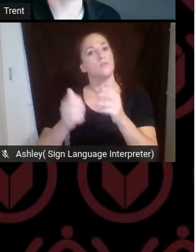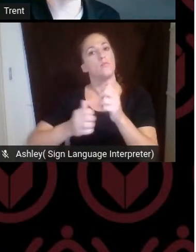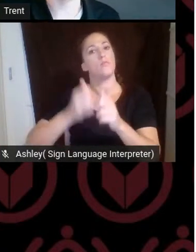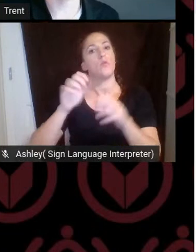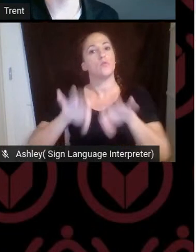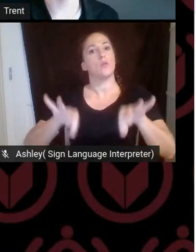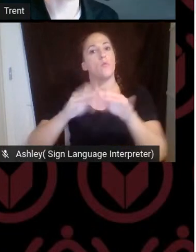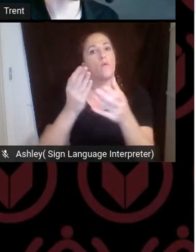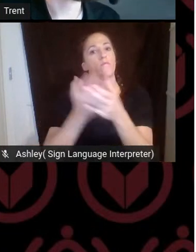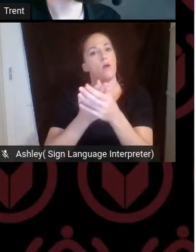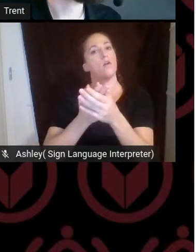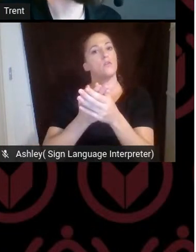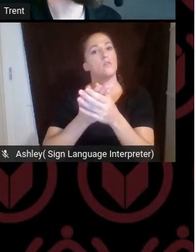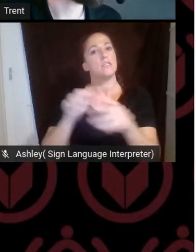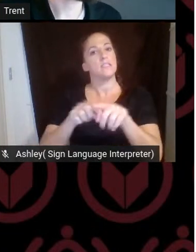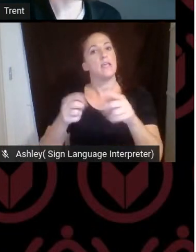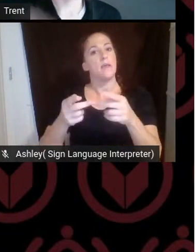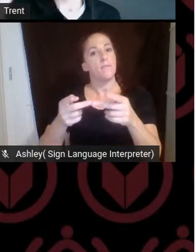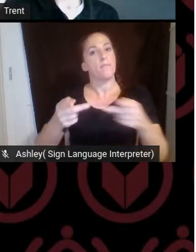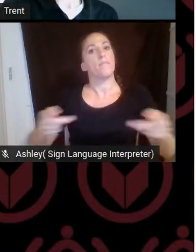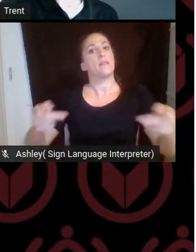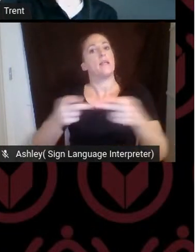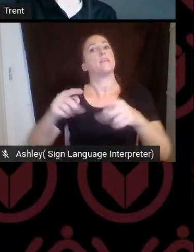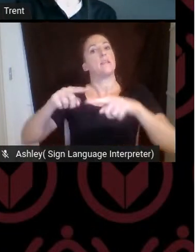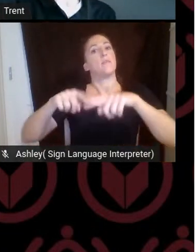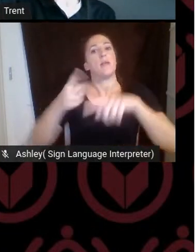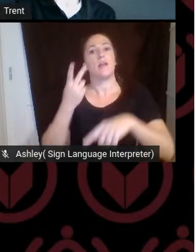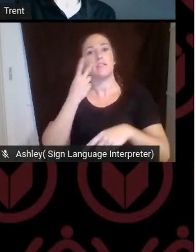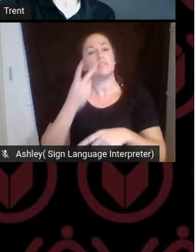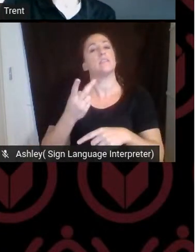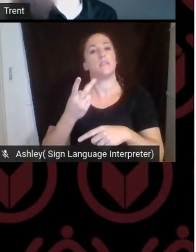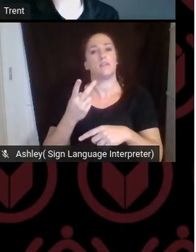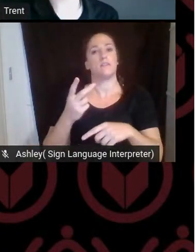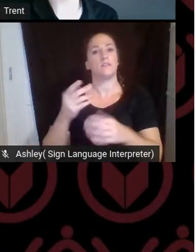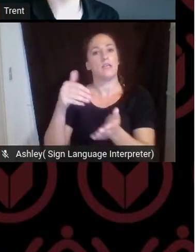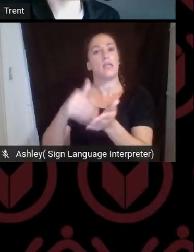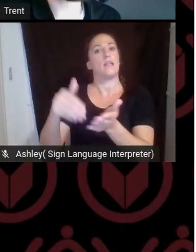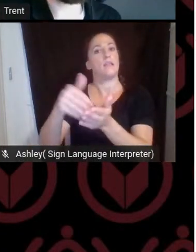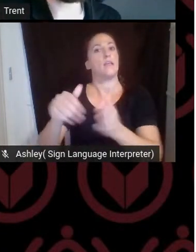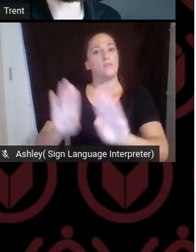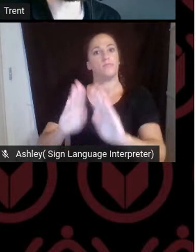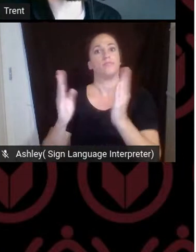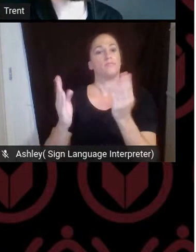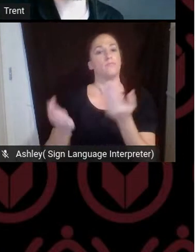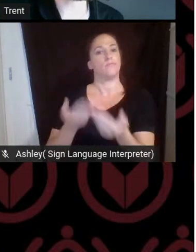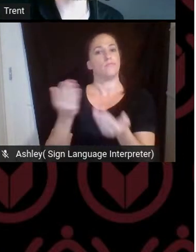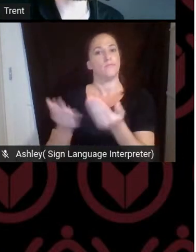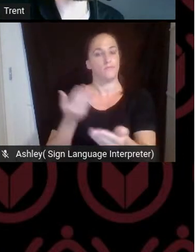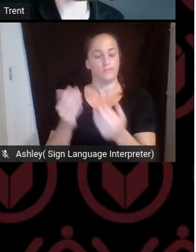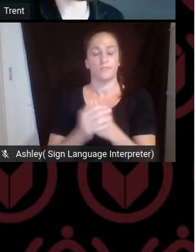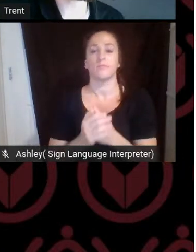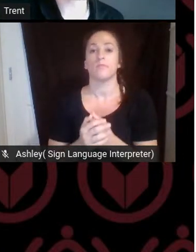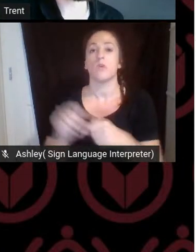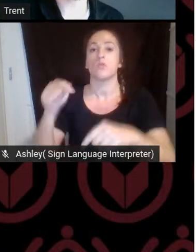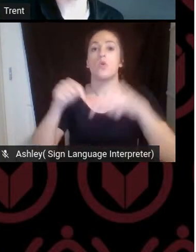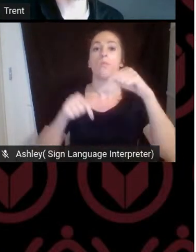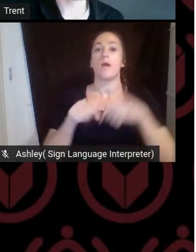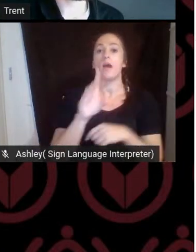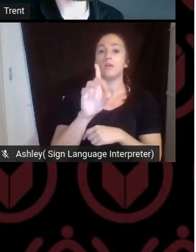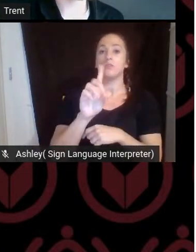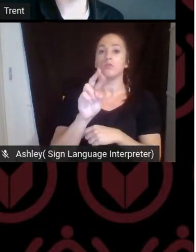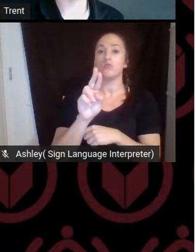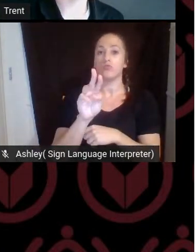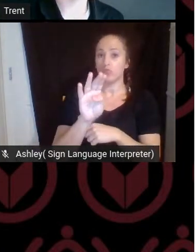important files in one place. Okay, so if I go back to my drive, there's just a couple more things that we want to go